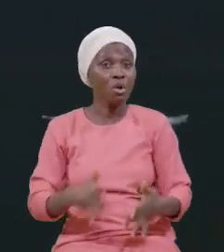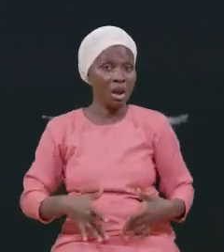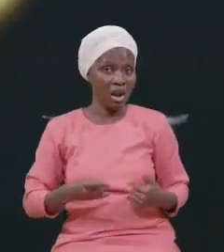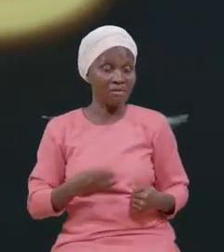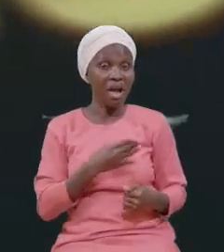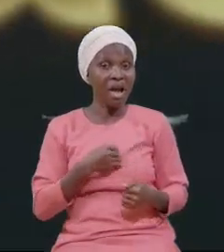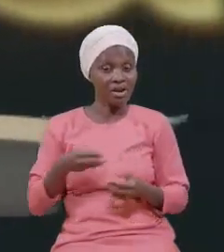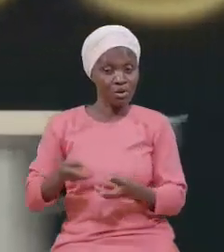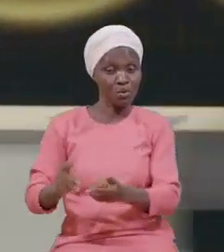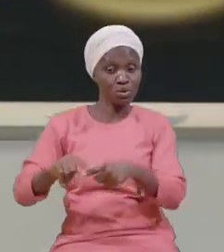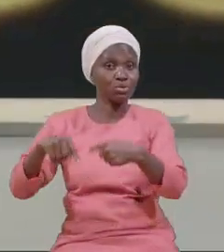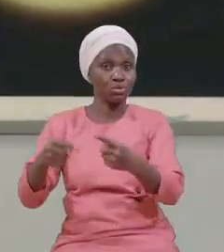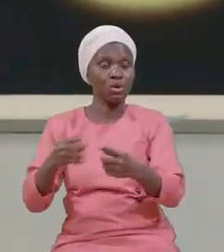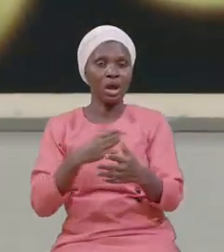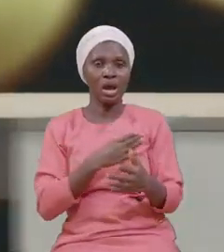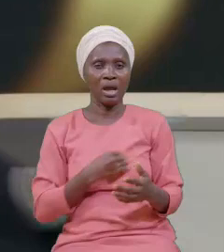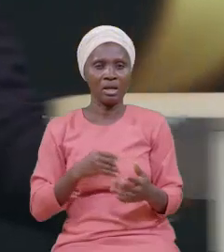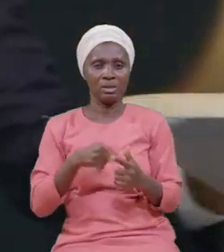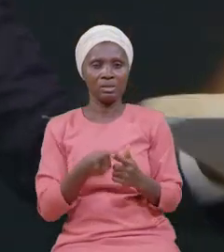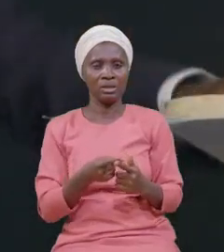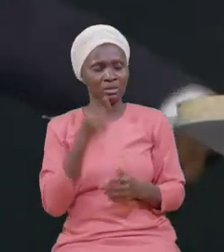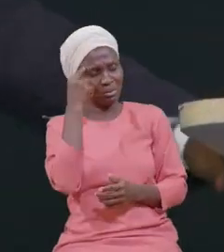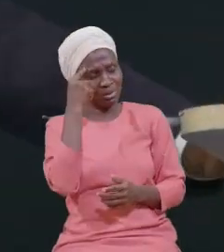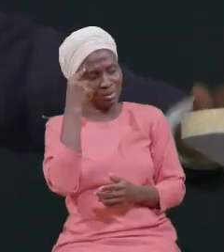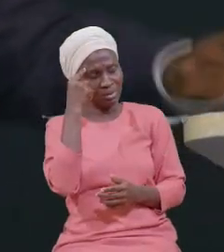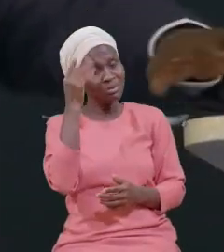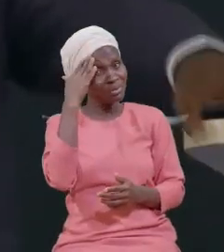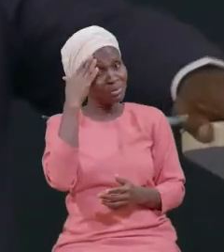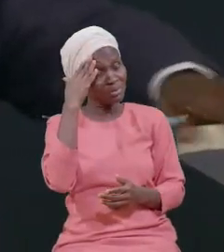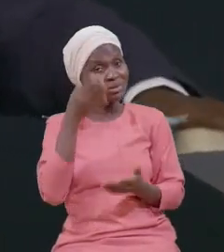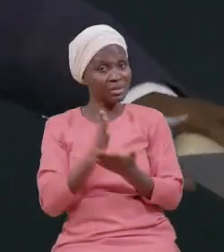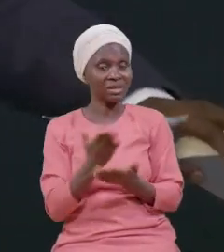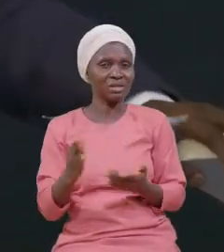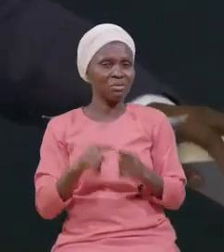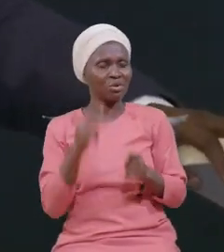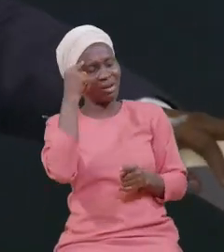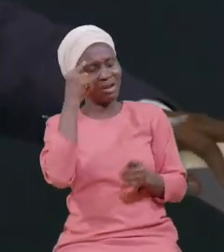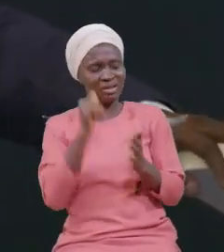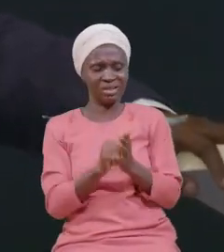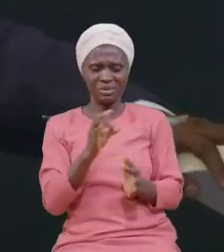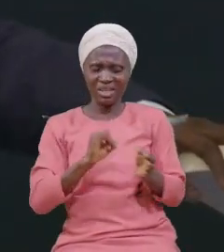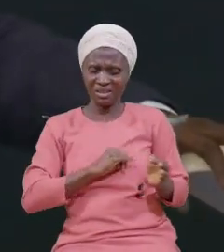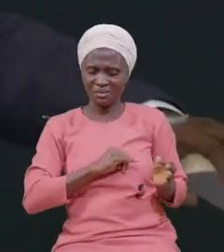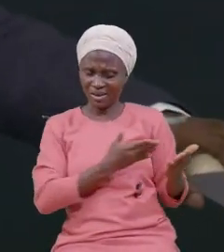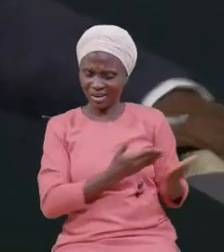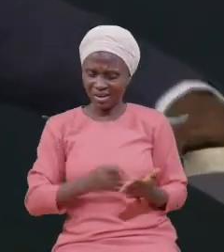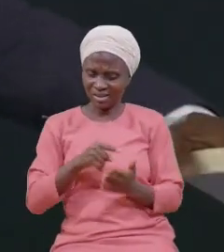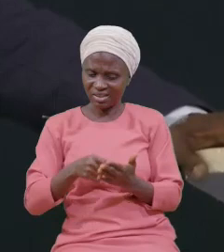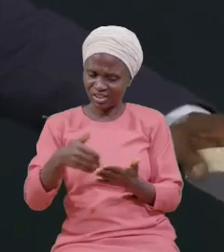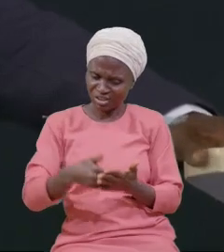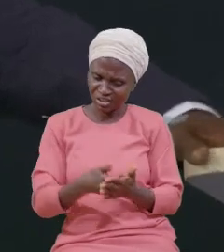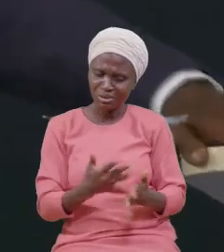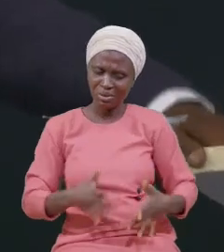and then you think, if I do that, I carry this new life to the office, what will my colleagues